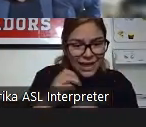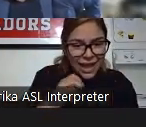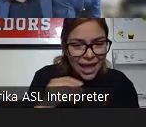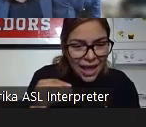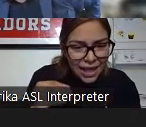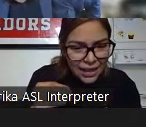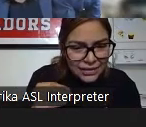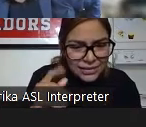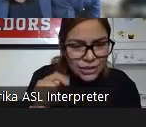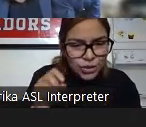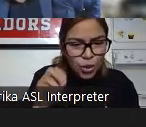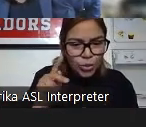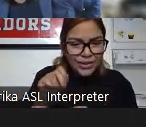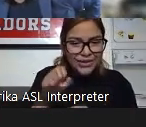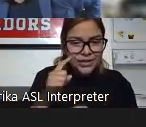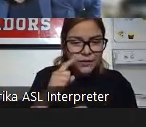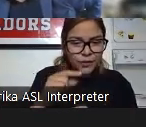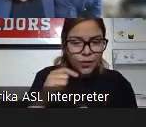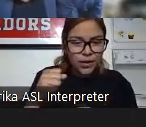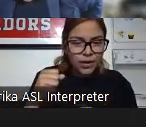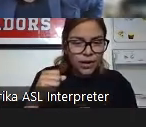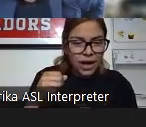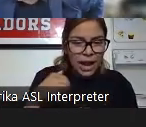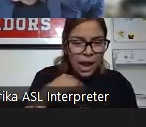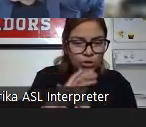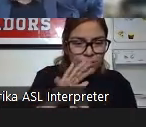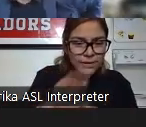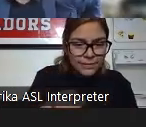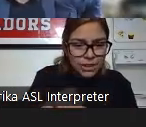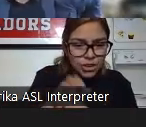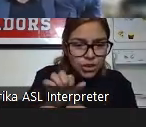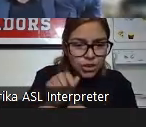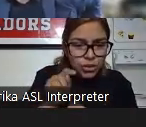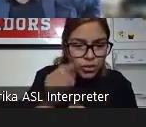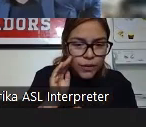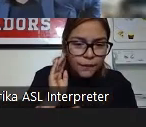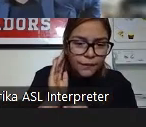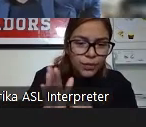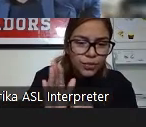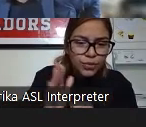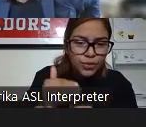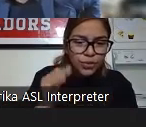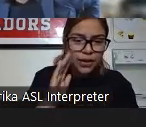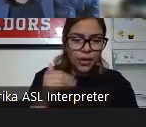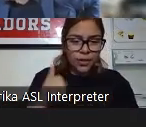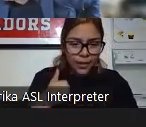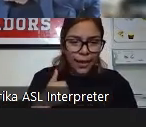the years, and something that we want to avoid and work towards whole person centered needs and advocacy.